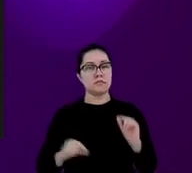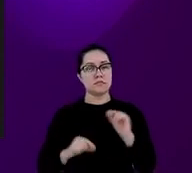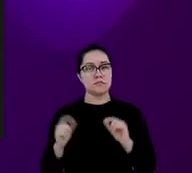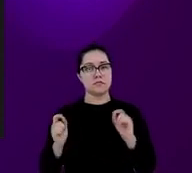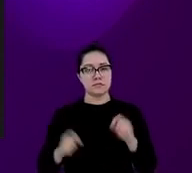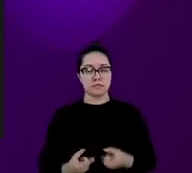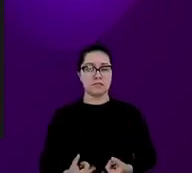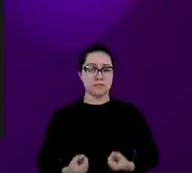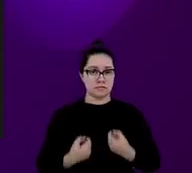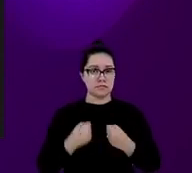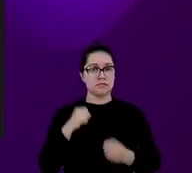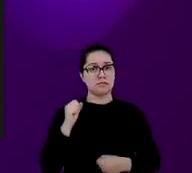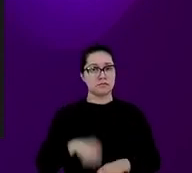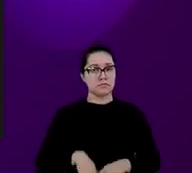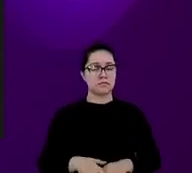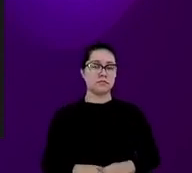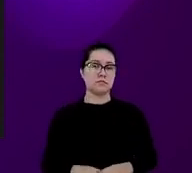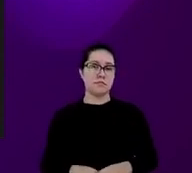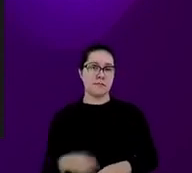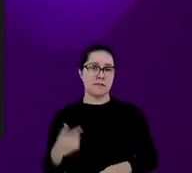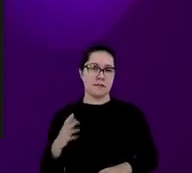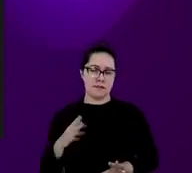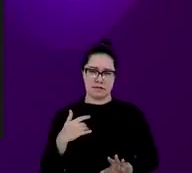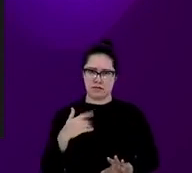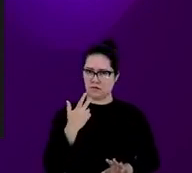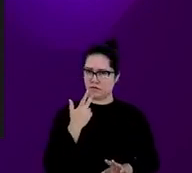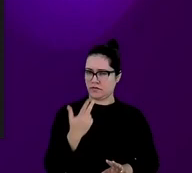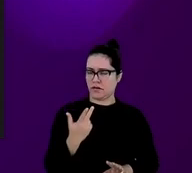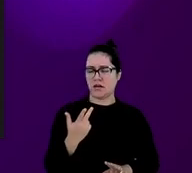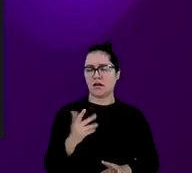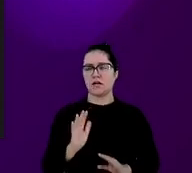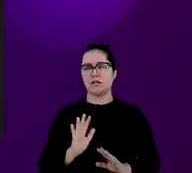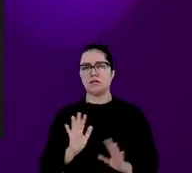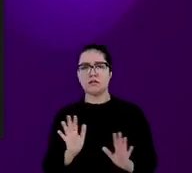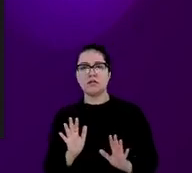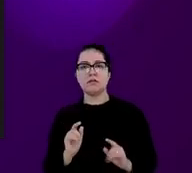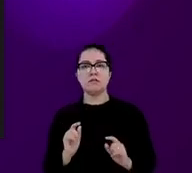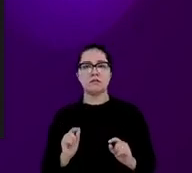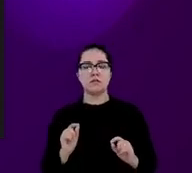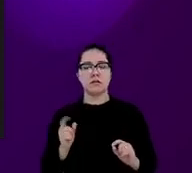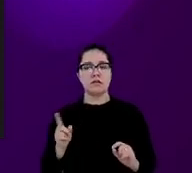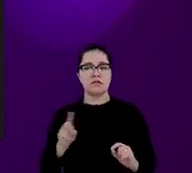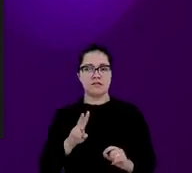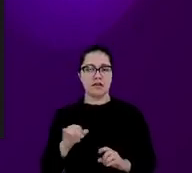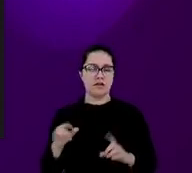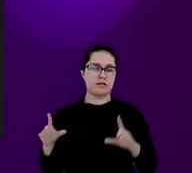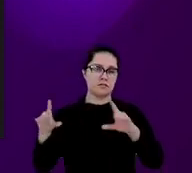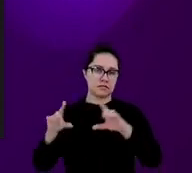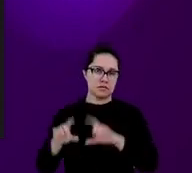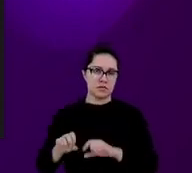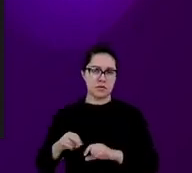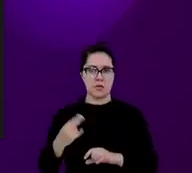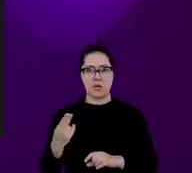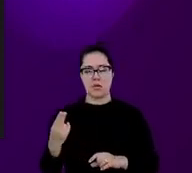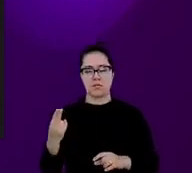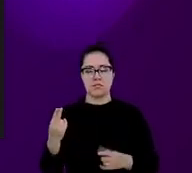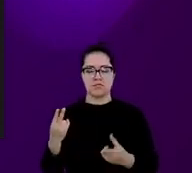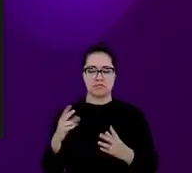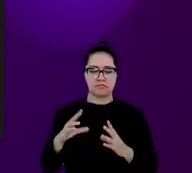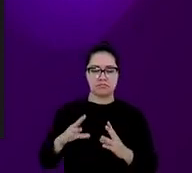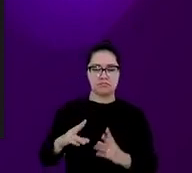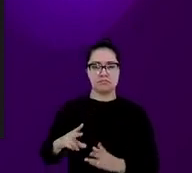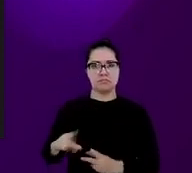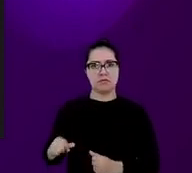I'm not saying to use to decrease or to kill the cancer, but for the symptoms and conditions associated to